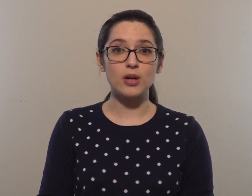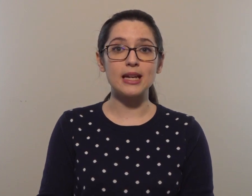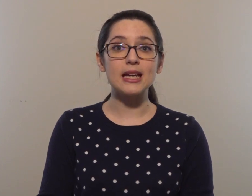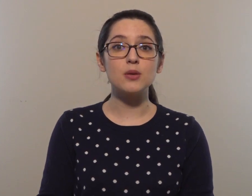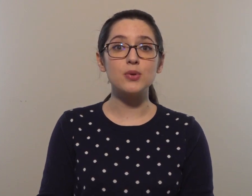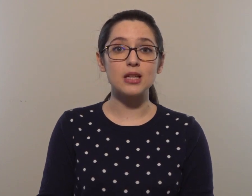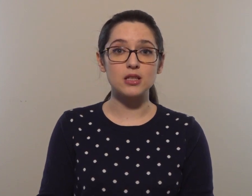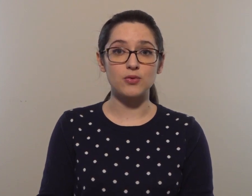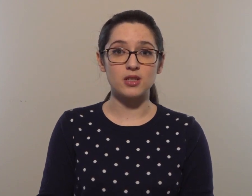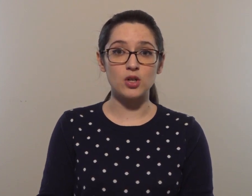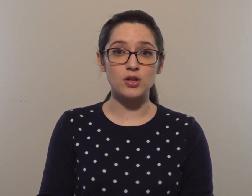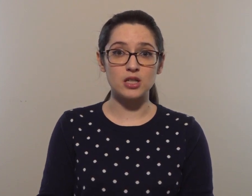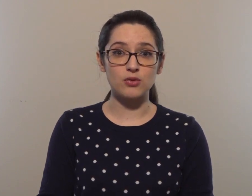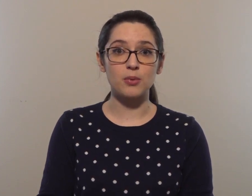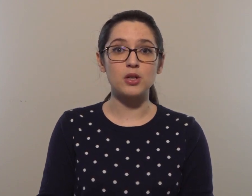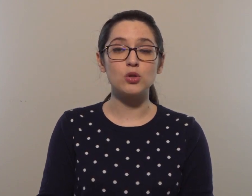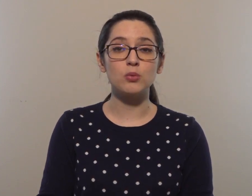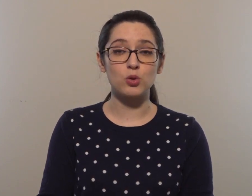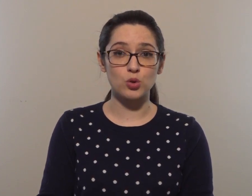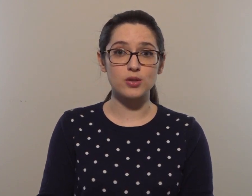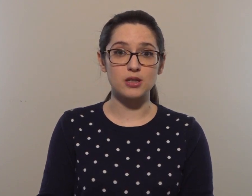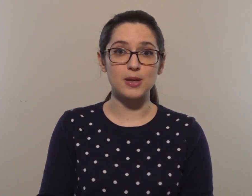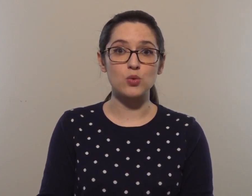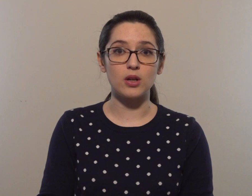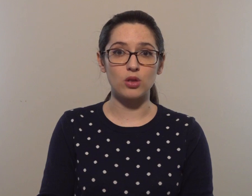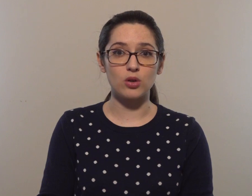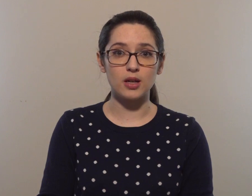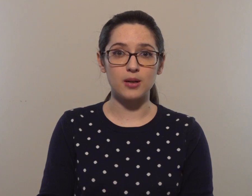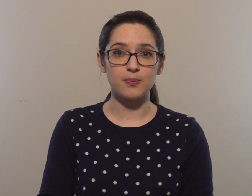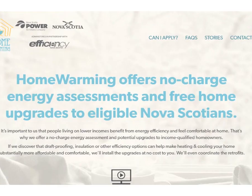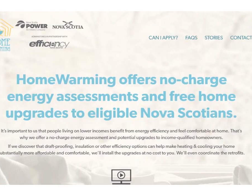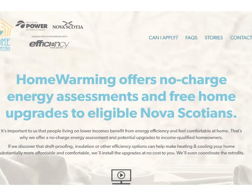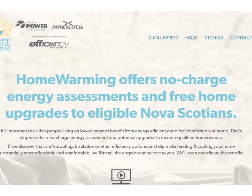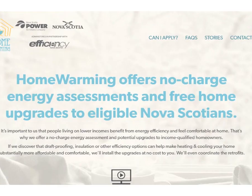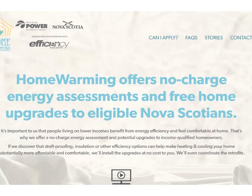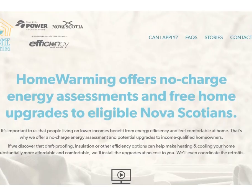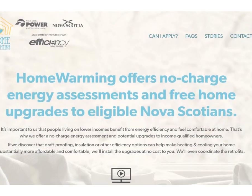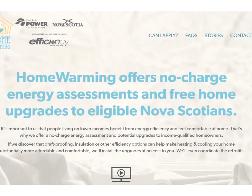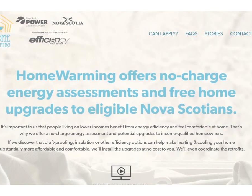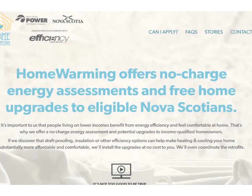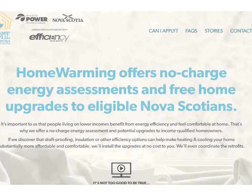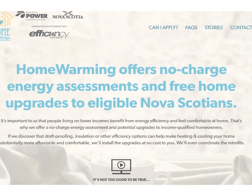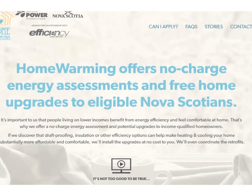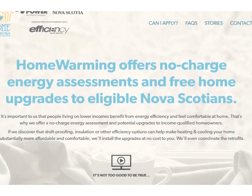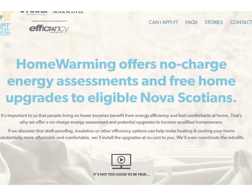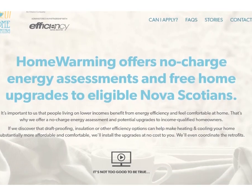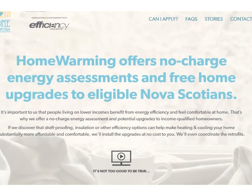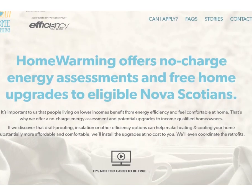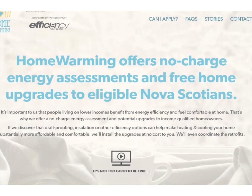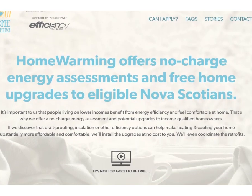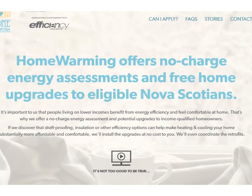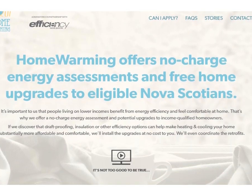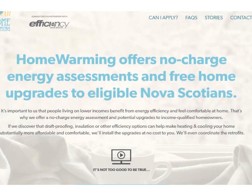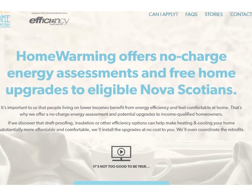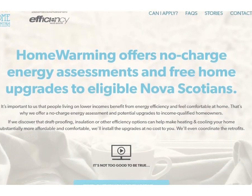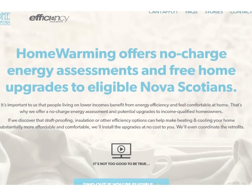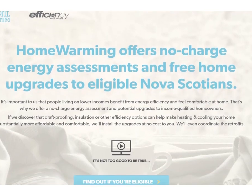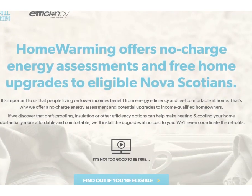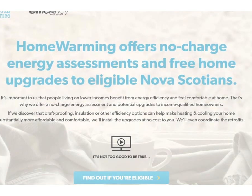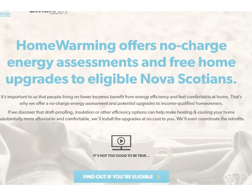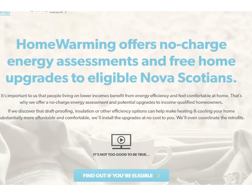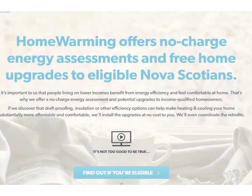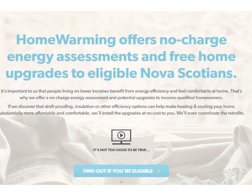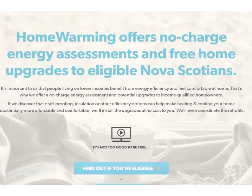Scotia to get 80% of its energy from renewable sources by 2030. The province will be putting $19 million into energy